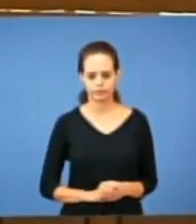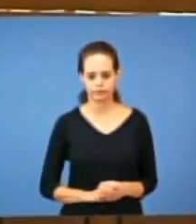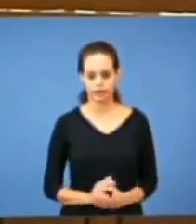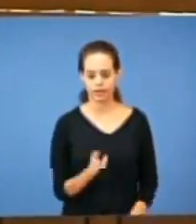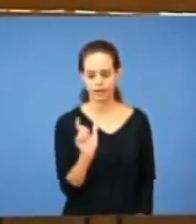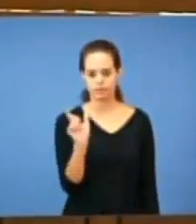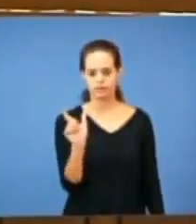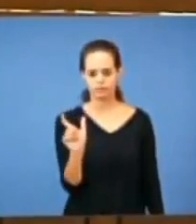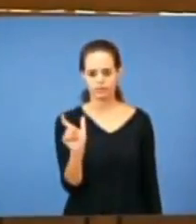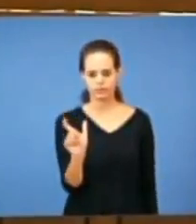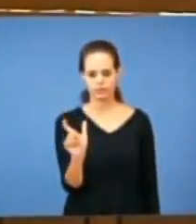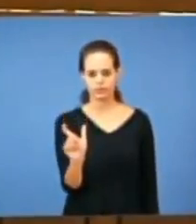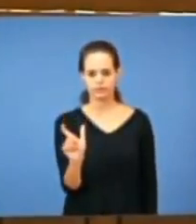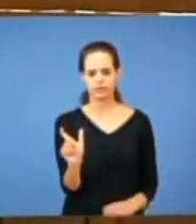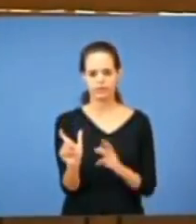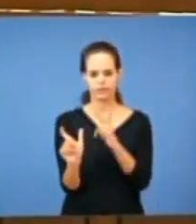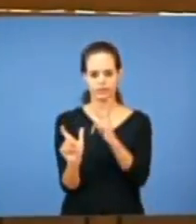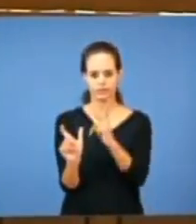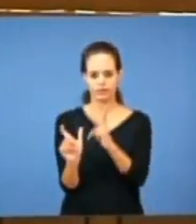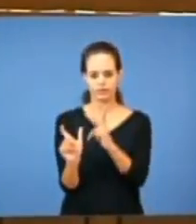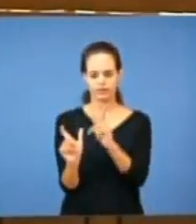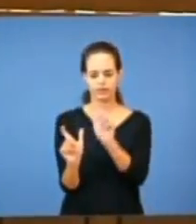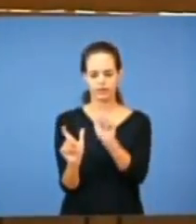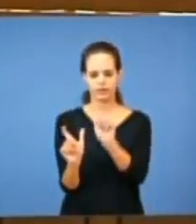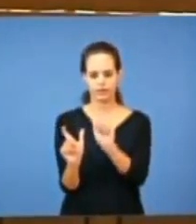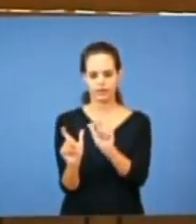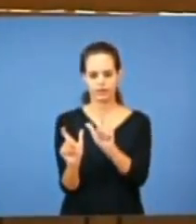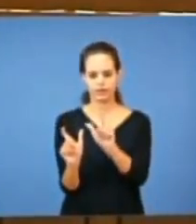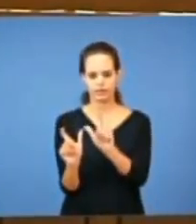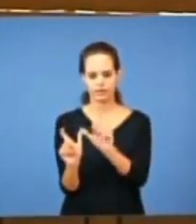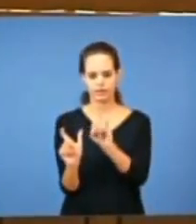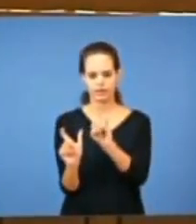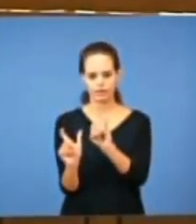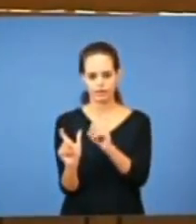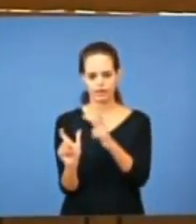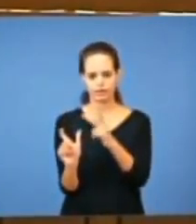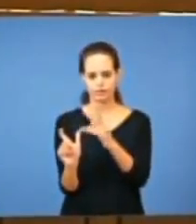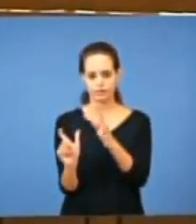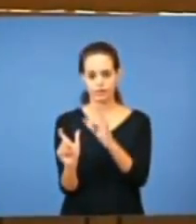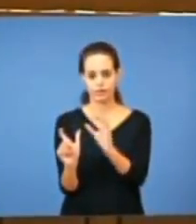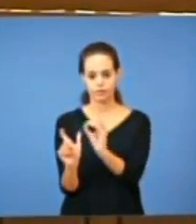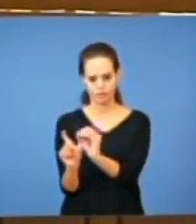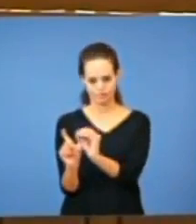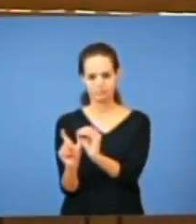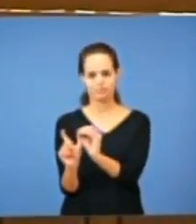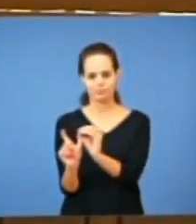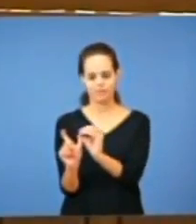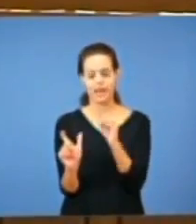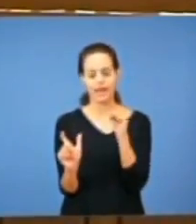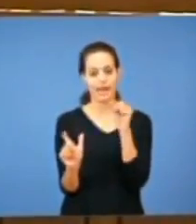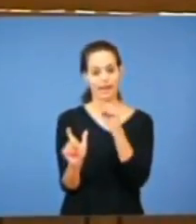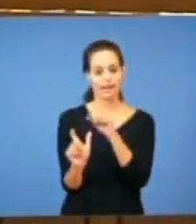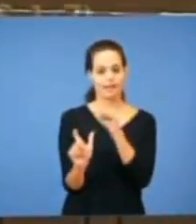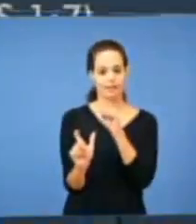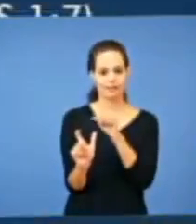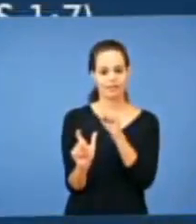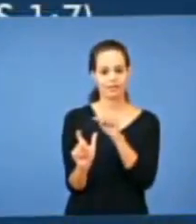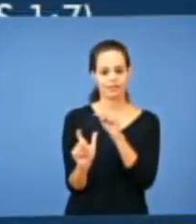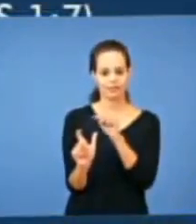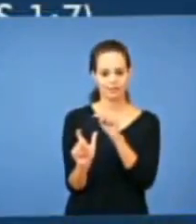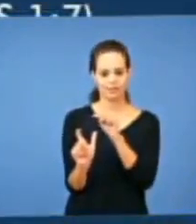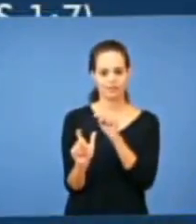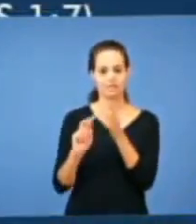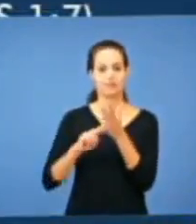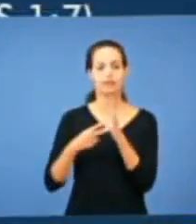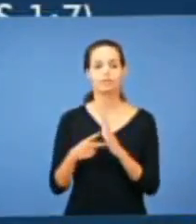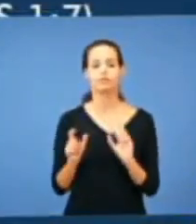see Calypto for Apocalypse. Calypto is a suffix, which is what